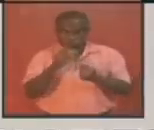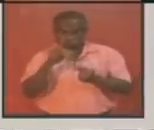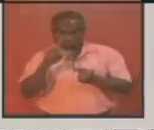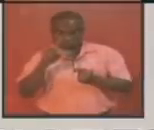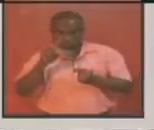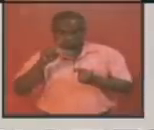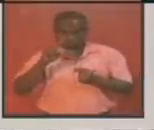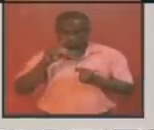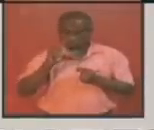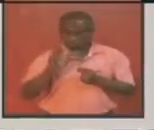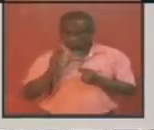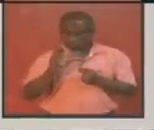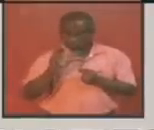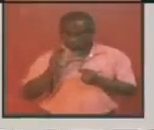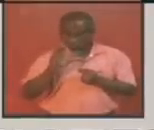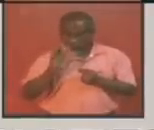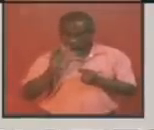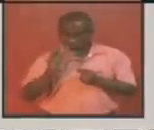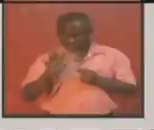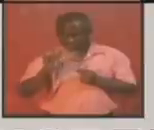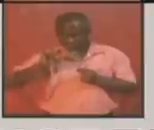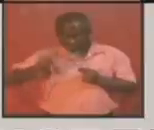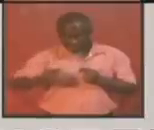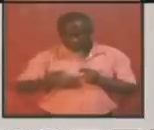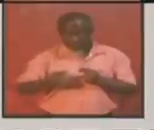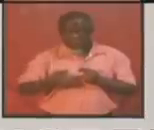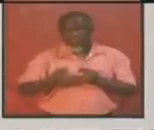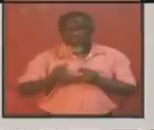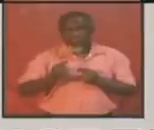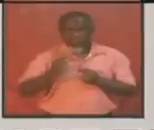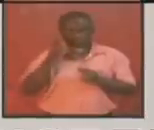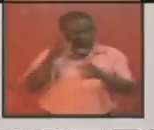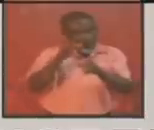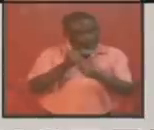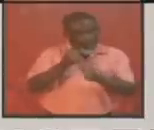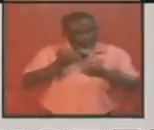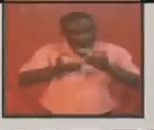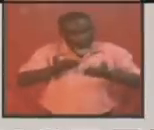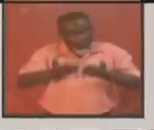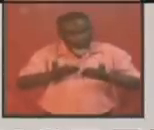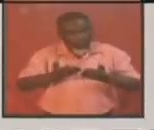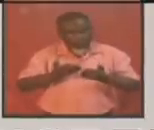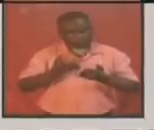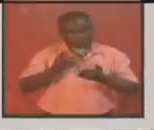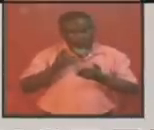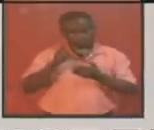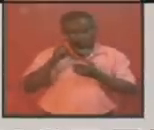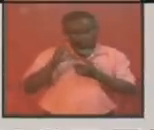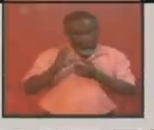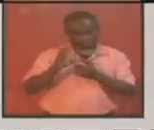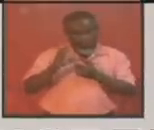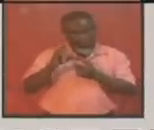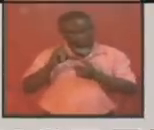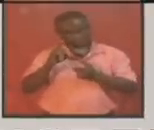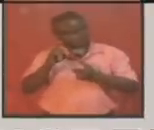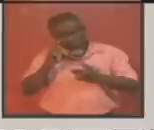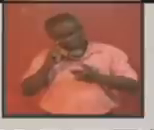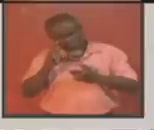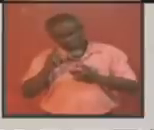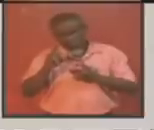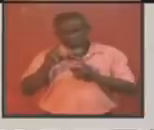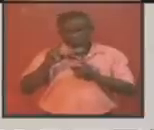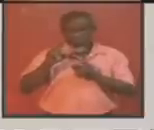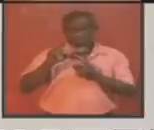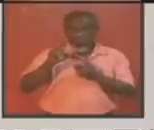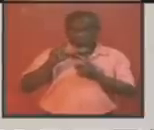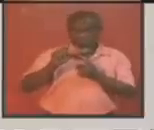559,600, we are supposedly expecting anywhere between 100 to 118, 120,000 doses